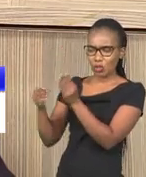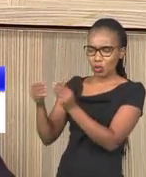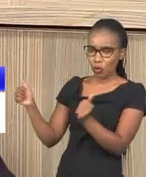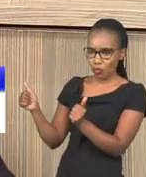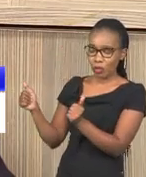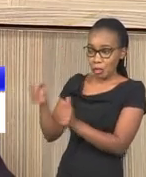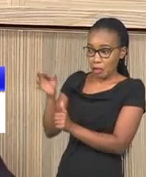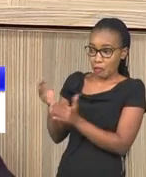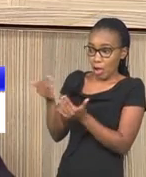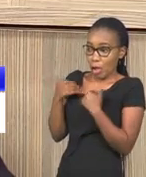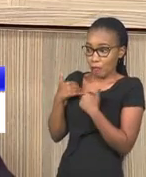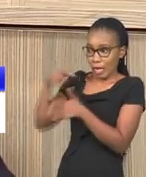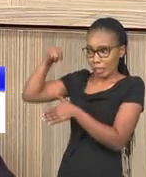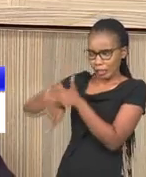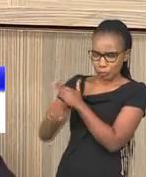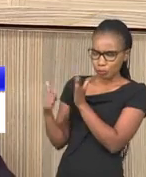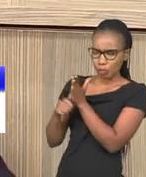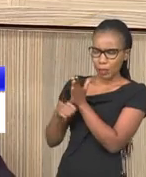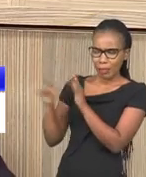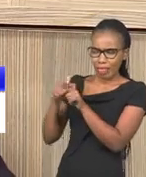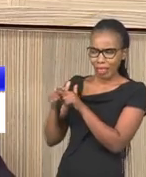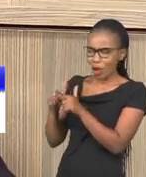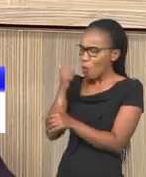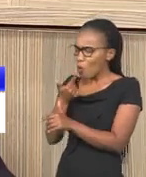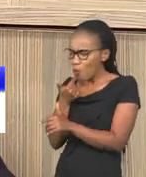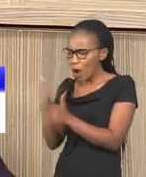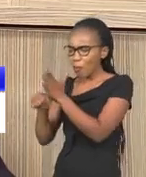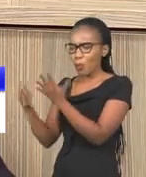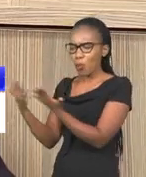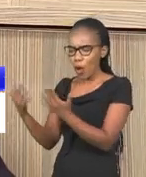they and what kind of influence do they have in our country? If there is anything called